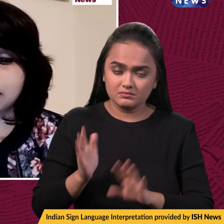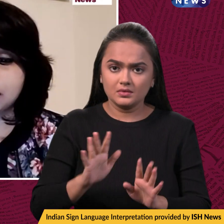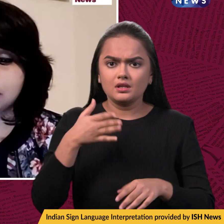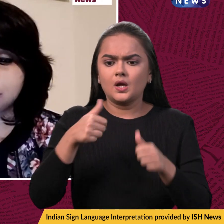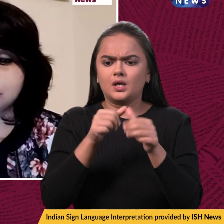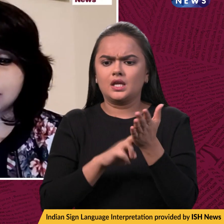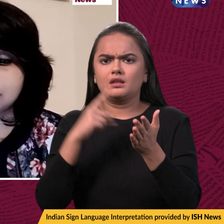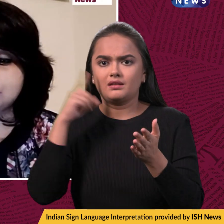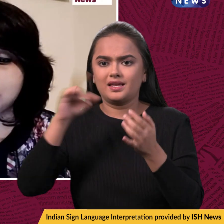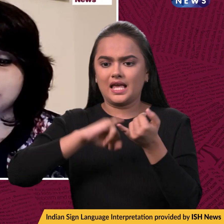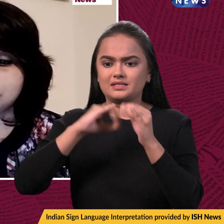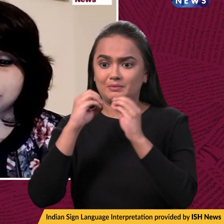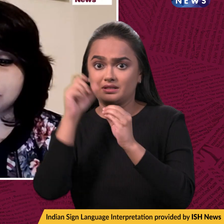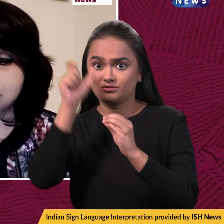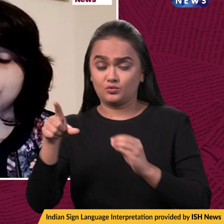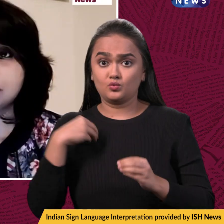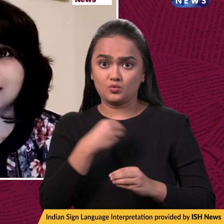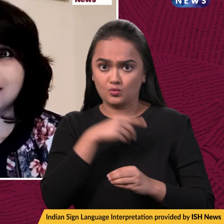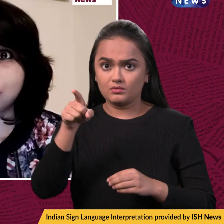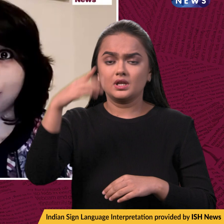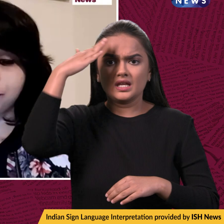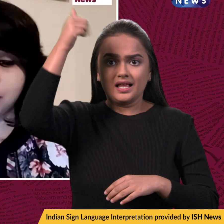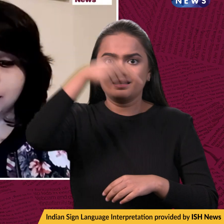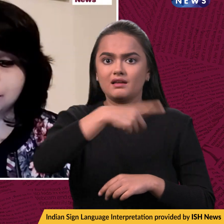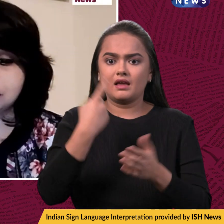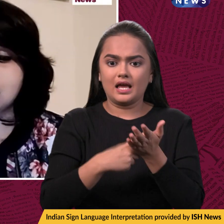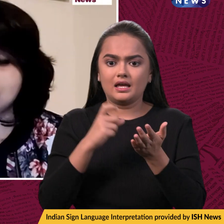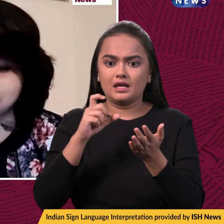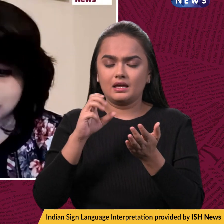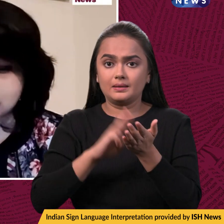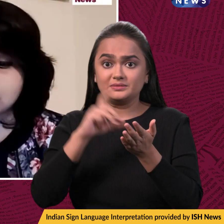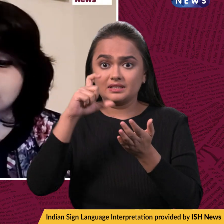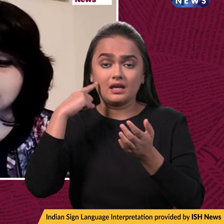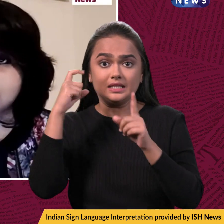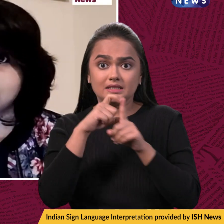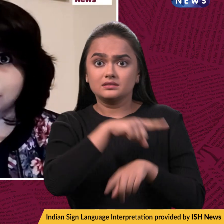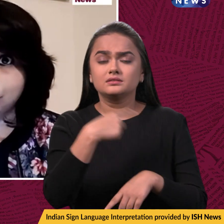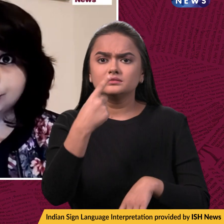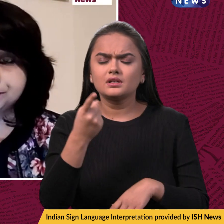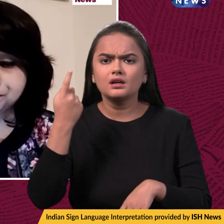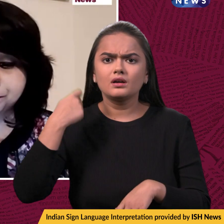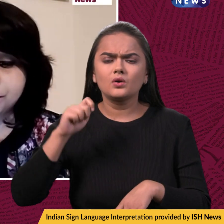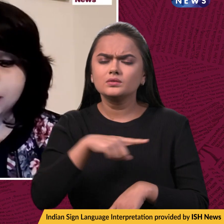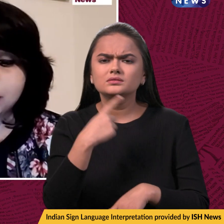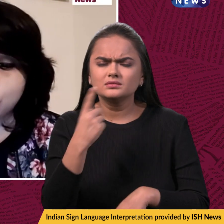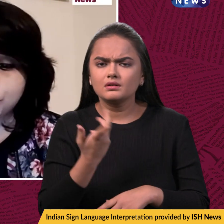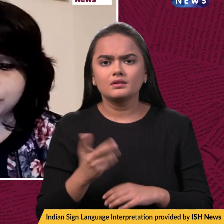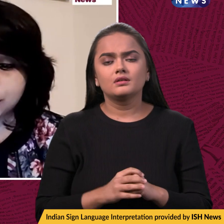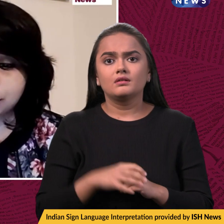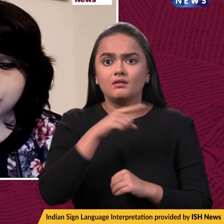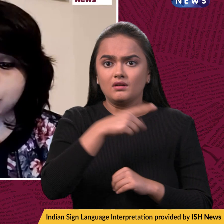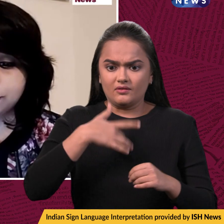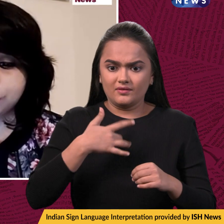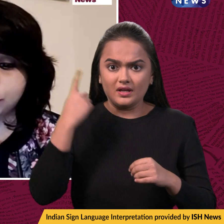speaking to ANI, Dr. S. Balachandran, who is the head of RMC IMD, said, and I quote, a low